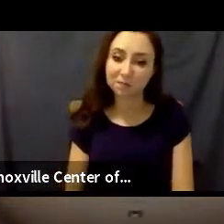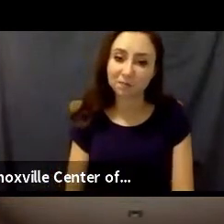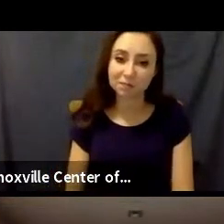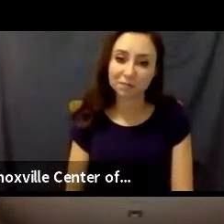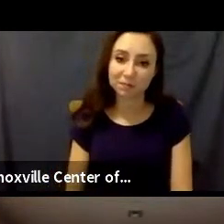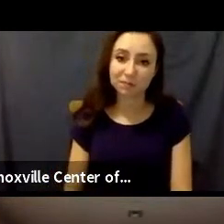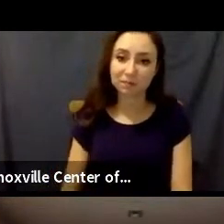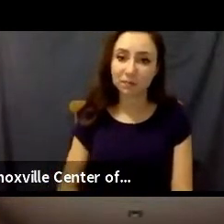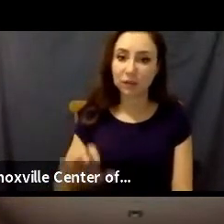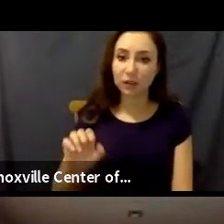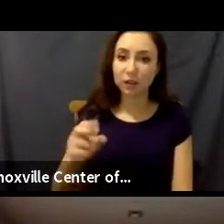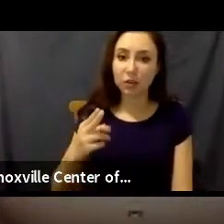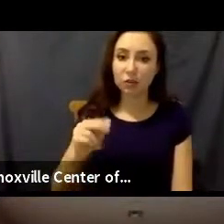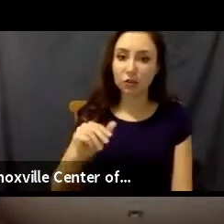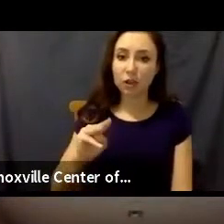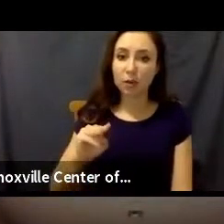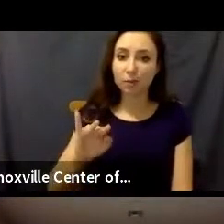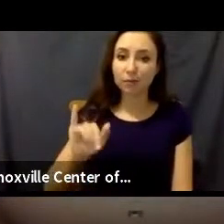You know, I will say that